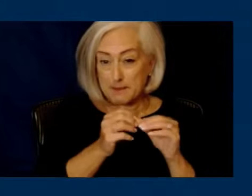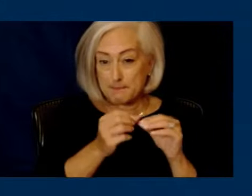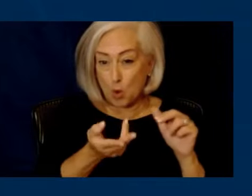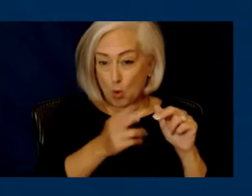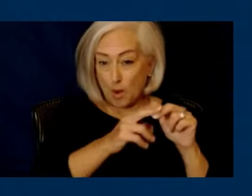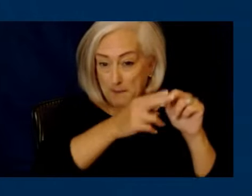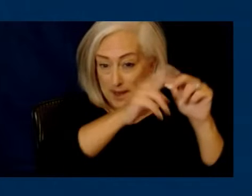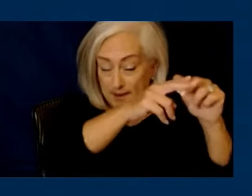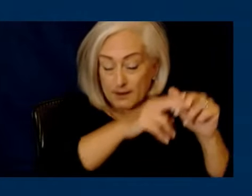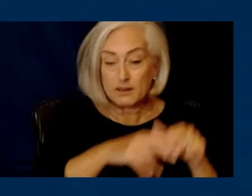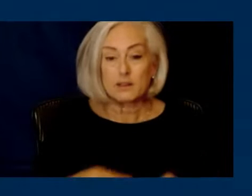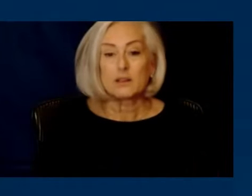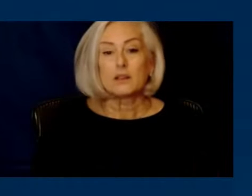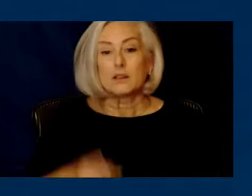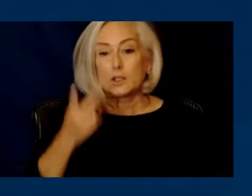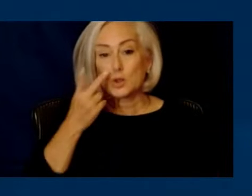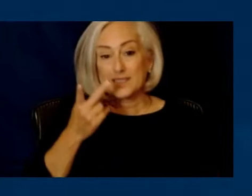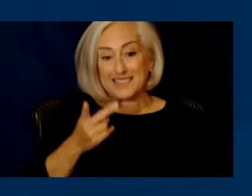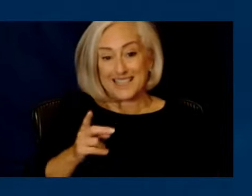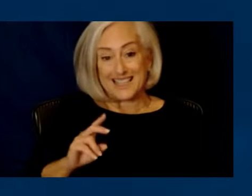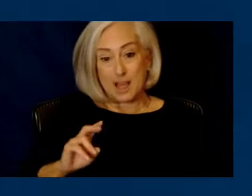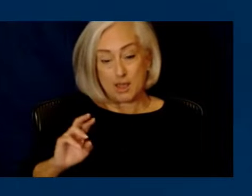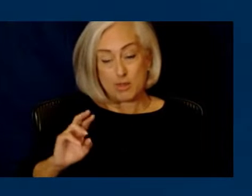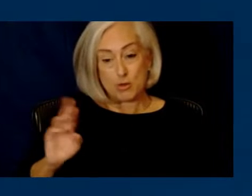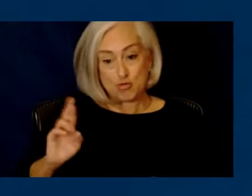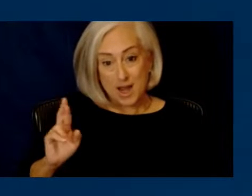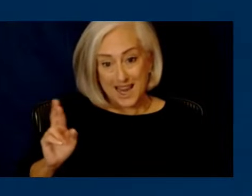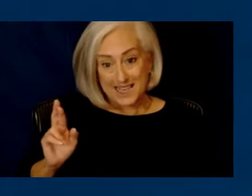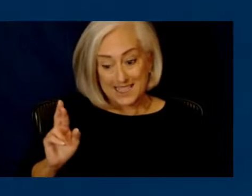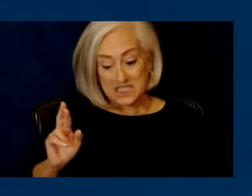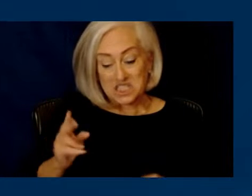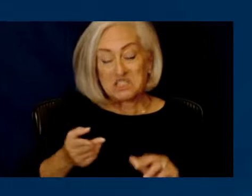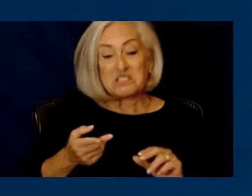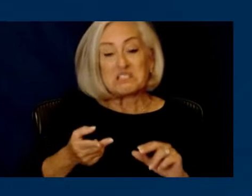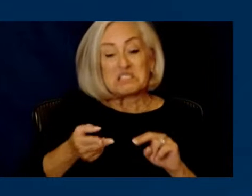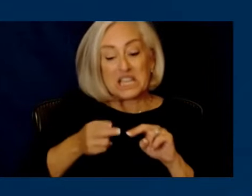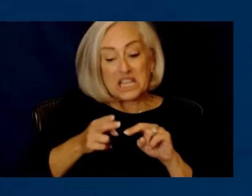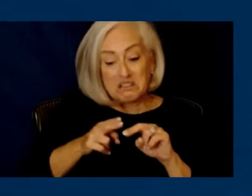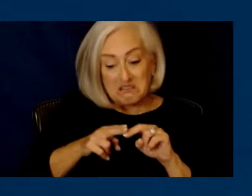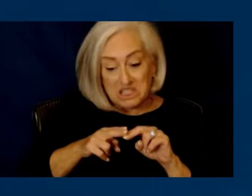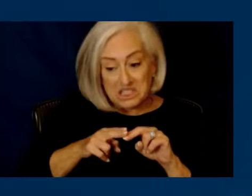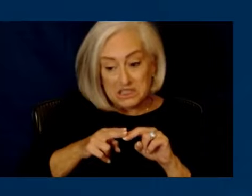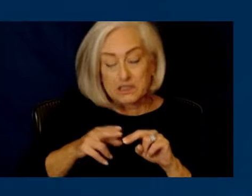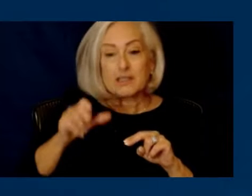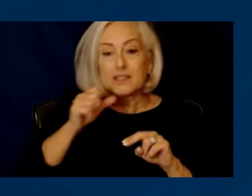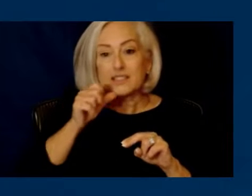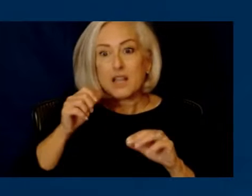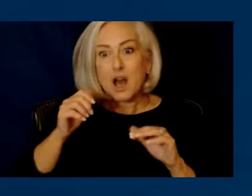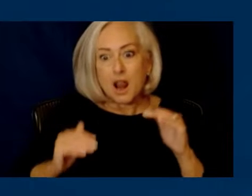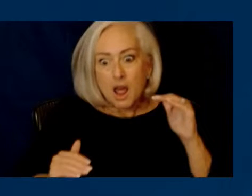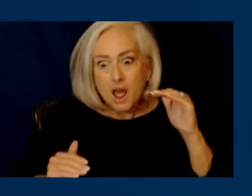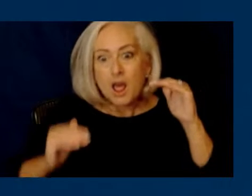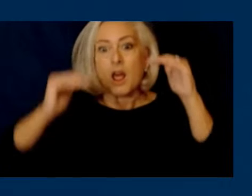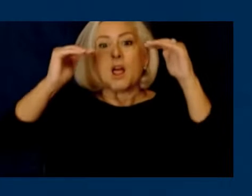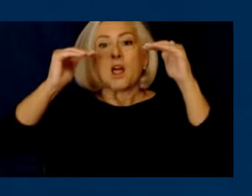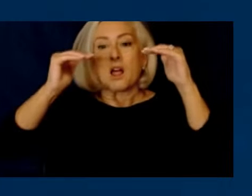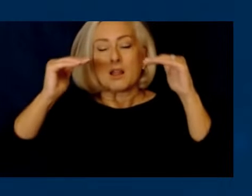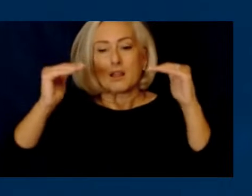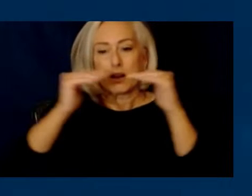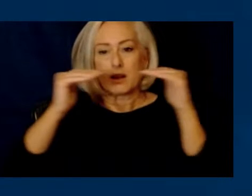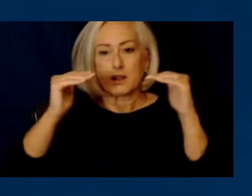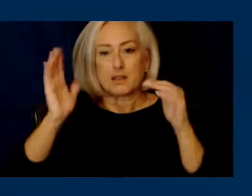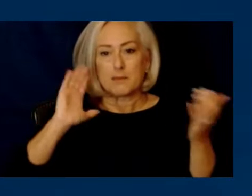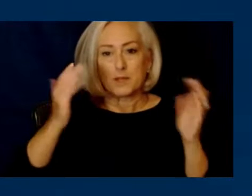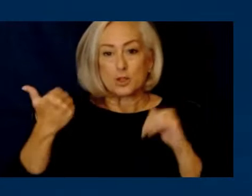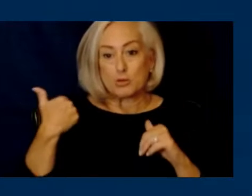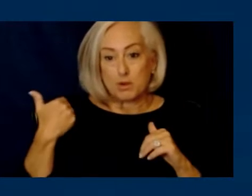far right that number beginning to escalate, not as high as some of the other peaks thus far, but the slope of the curve is a little sharper than even the number of new